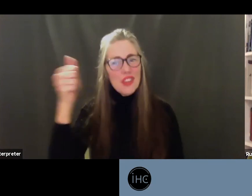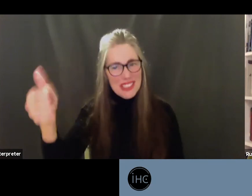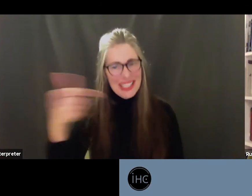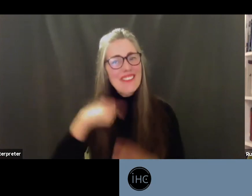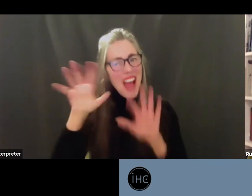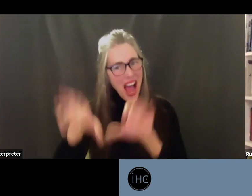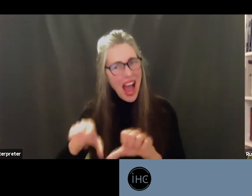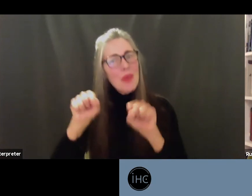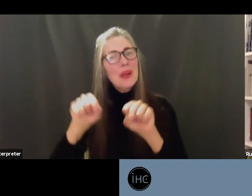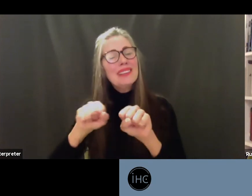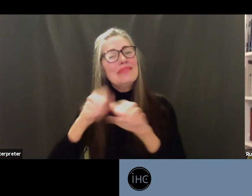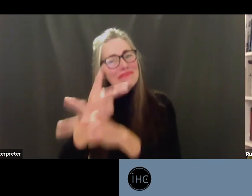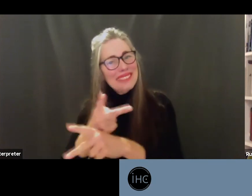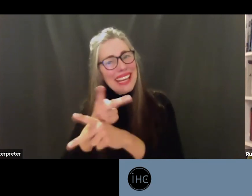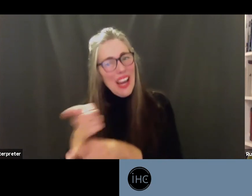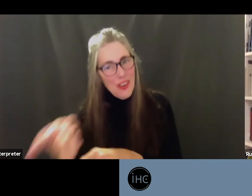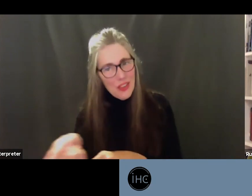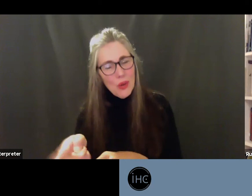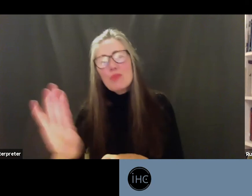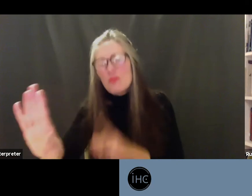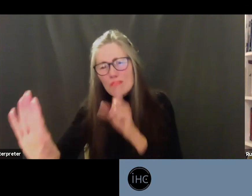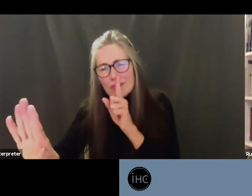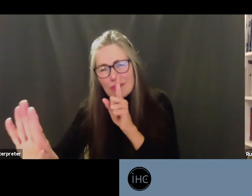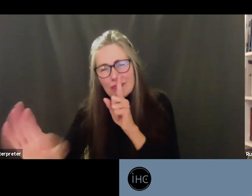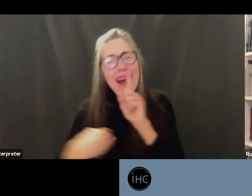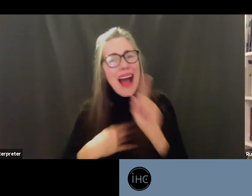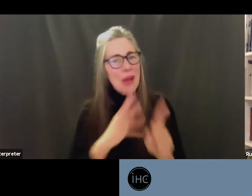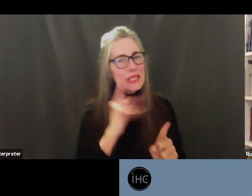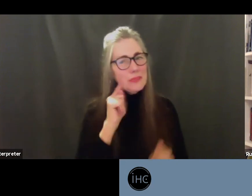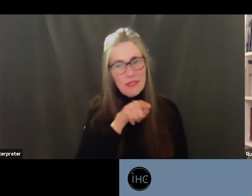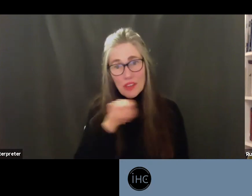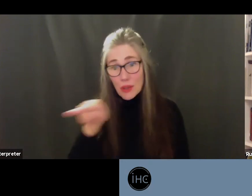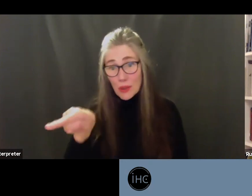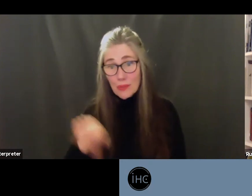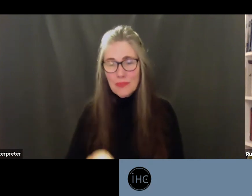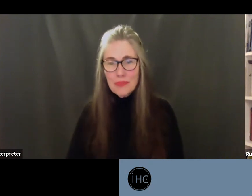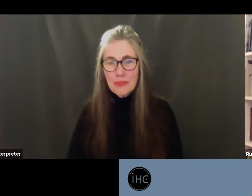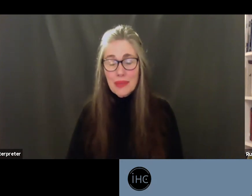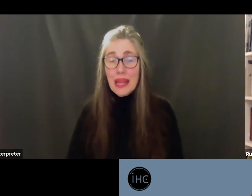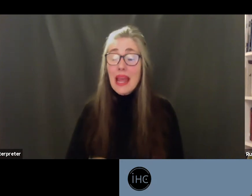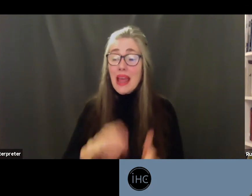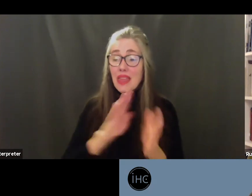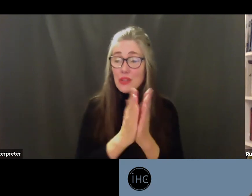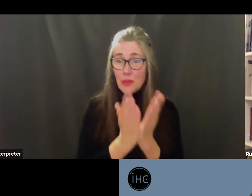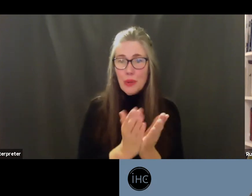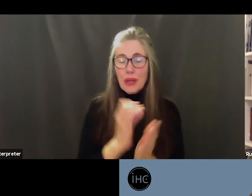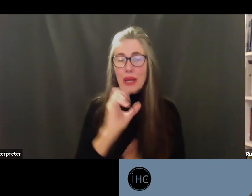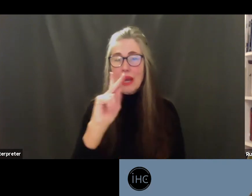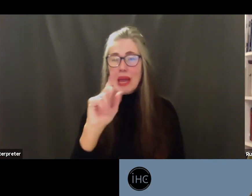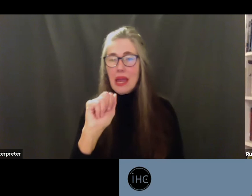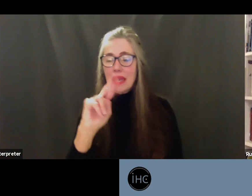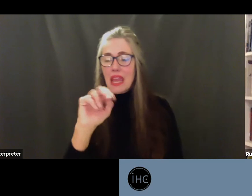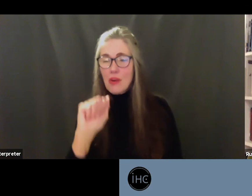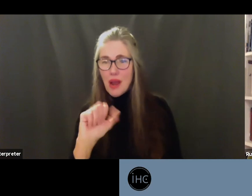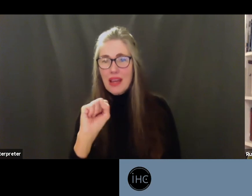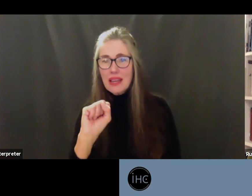And some people like that. And there are studies on authoritarianism. Karen Stenner wrote a book in 2005 and has done